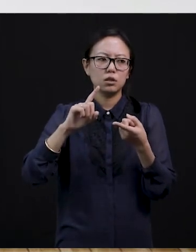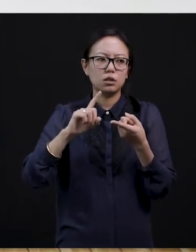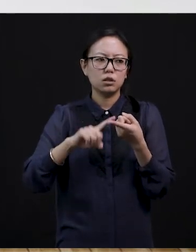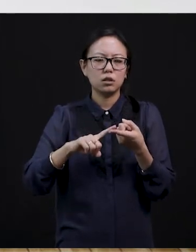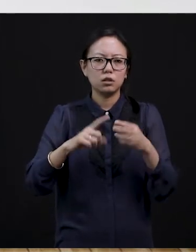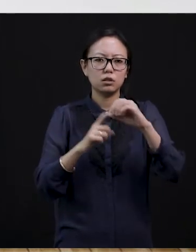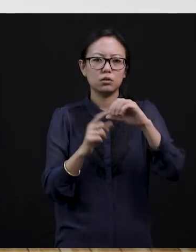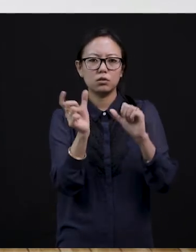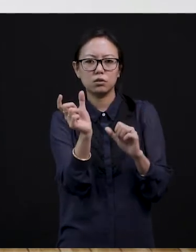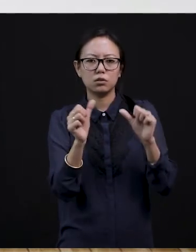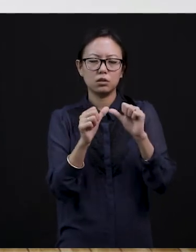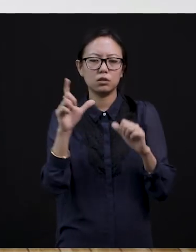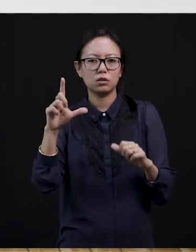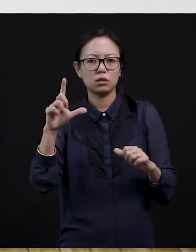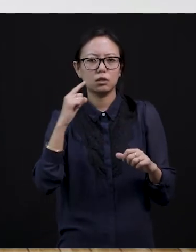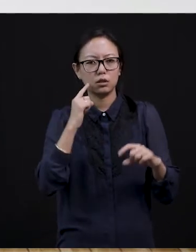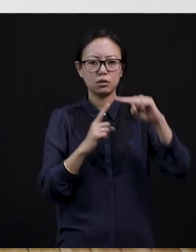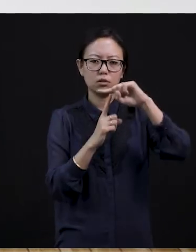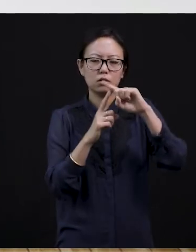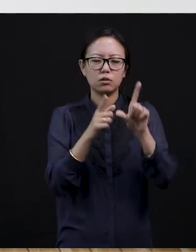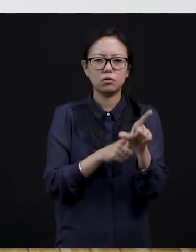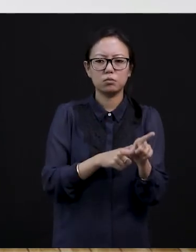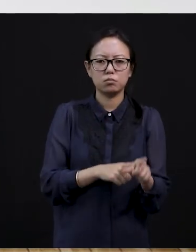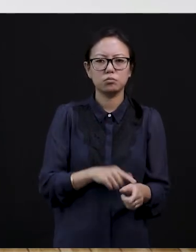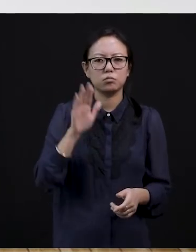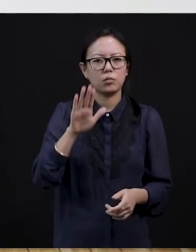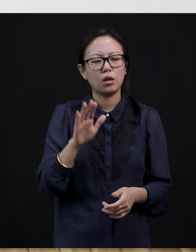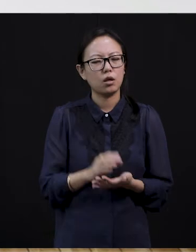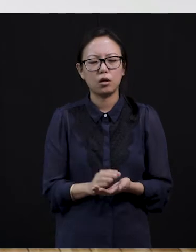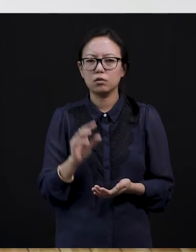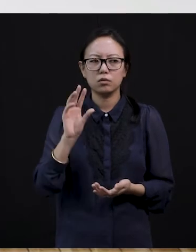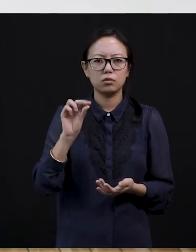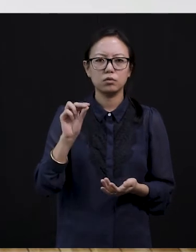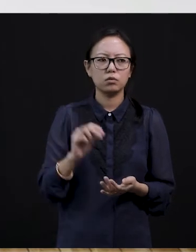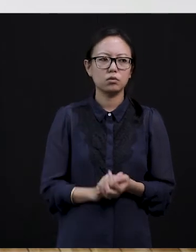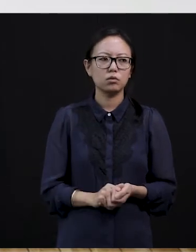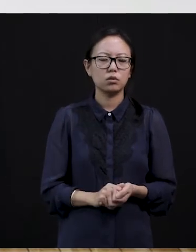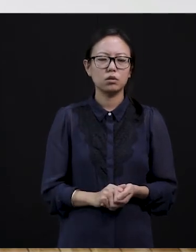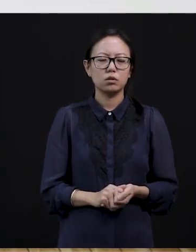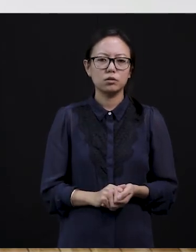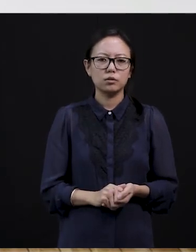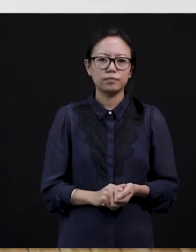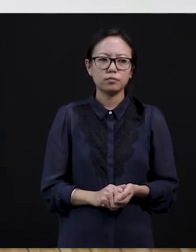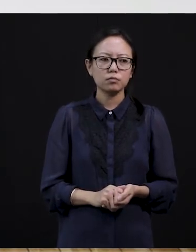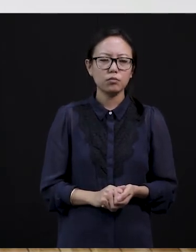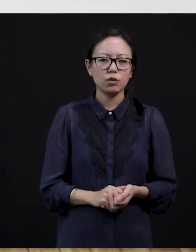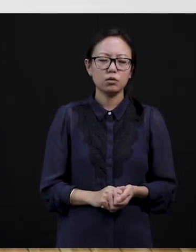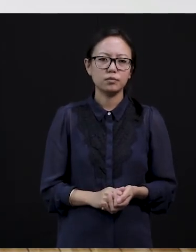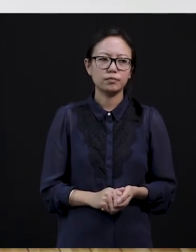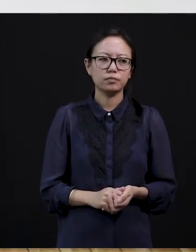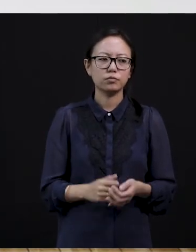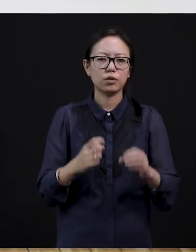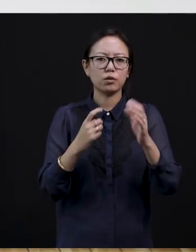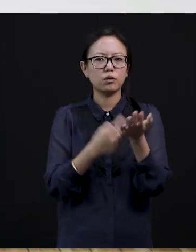equal right to work and earn. They will be all treated as equals, and the distribution of wealth, that means the money, is going to be the same